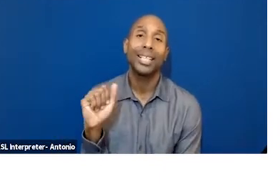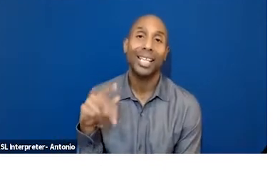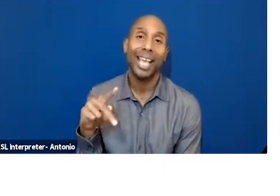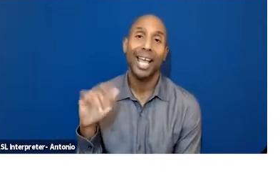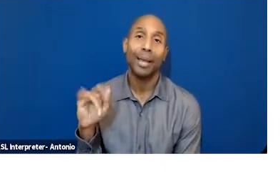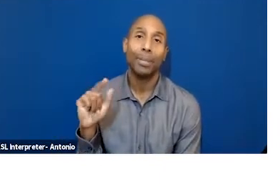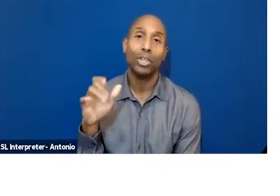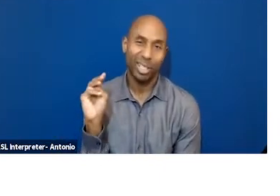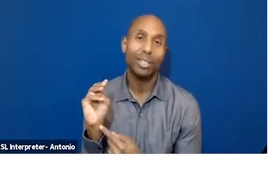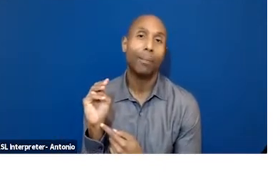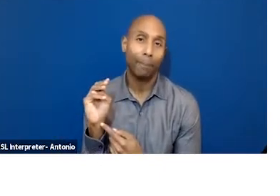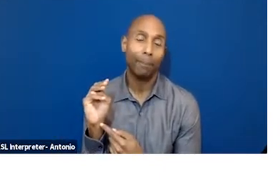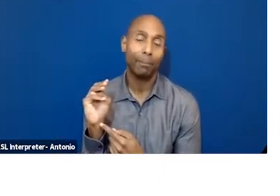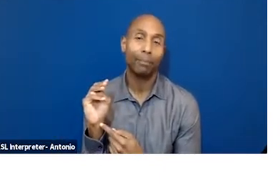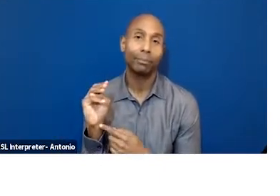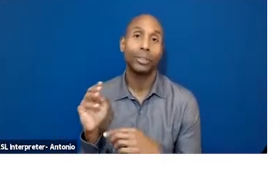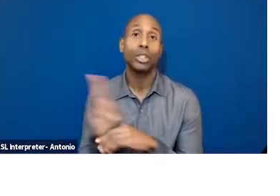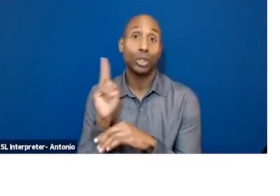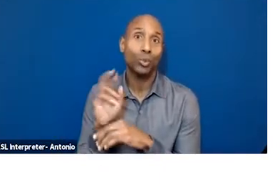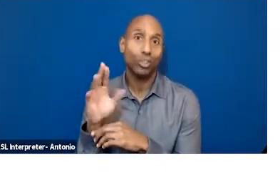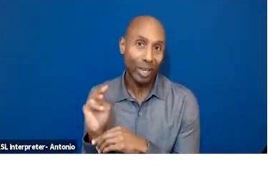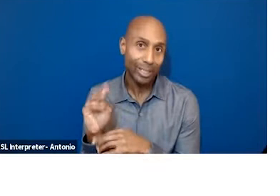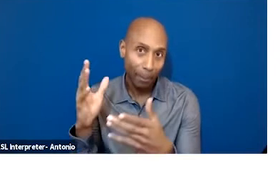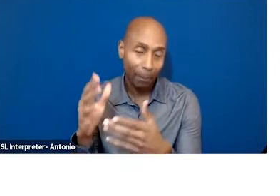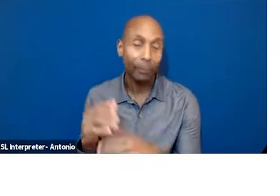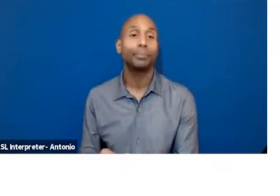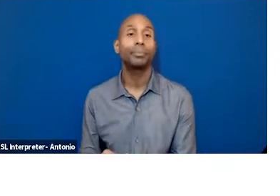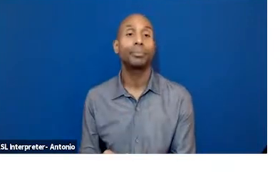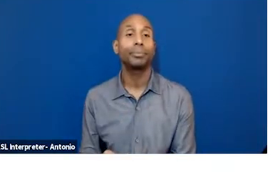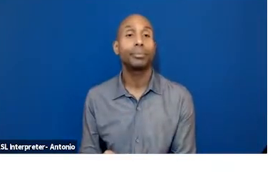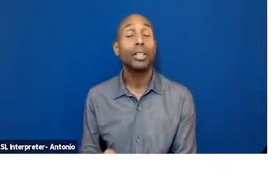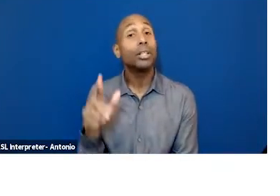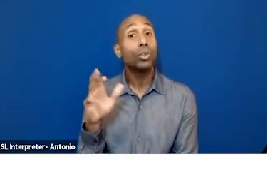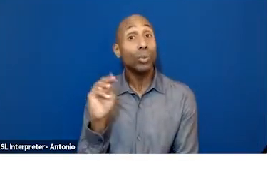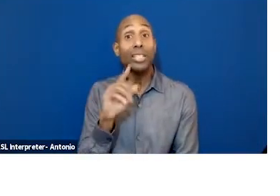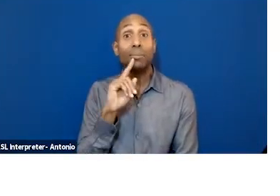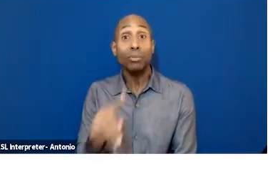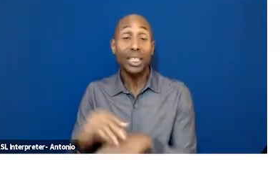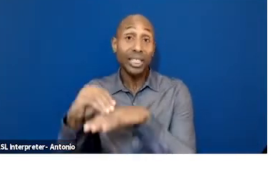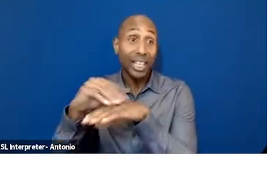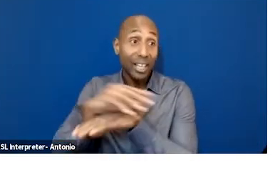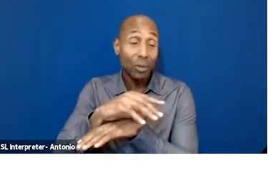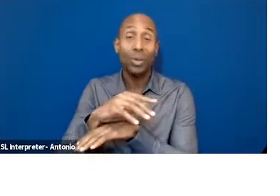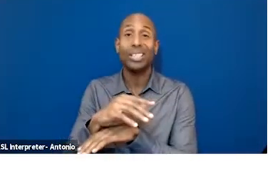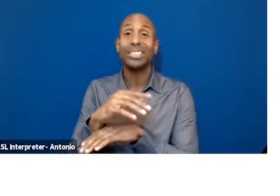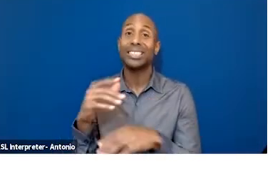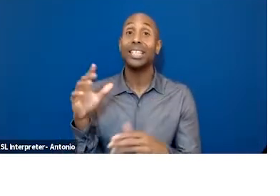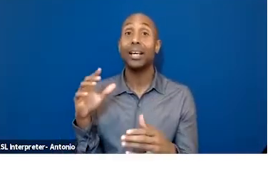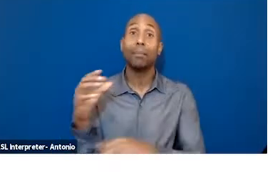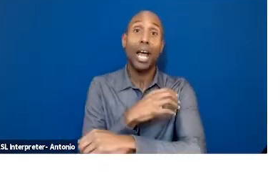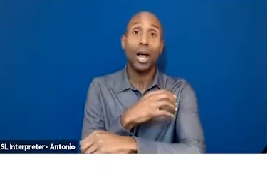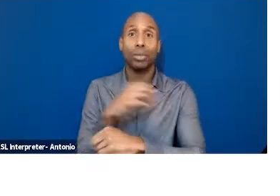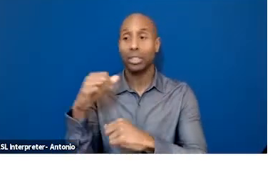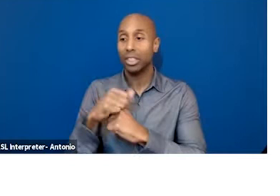Racism organizes the structure and determines the function and the power dynamics of the fashion supply chain. As we'll see,